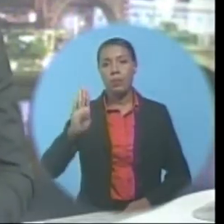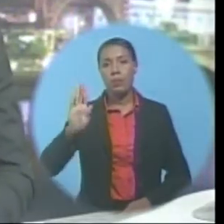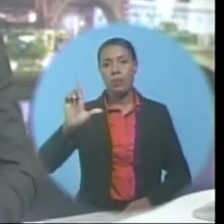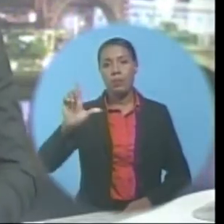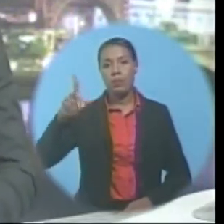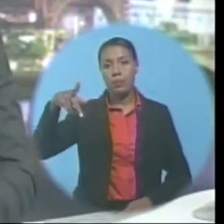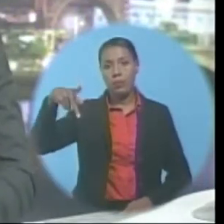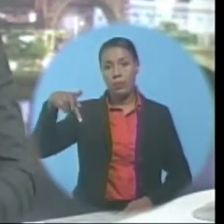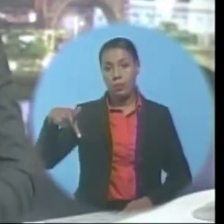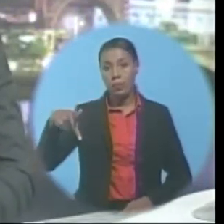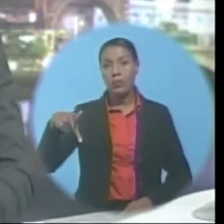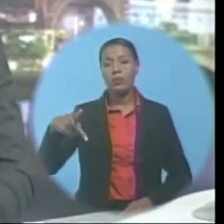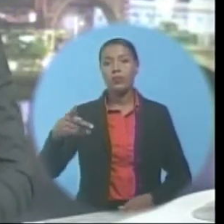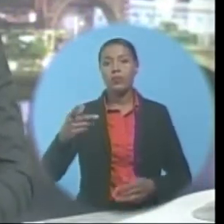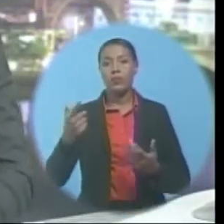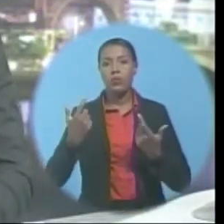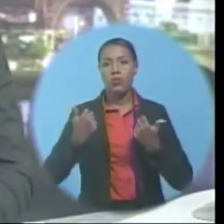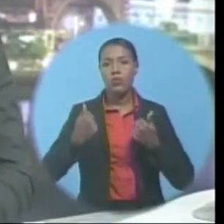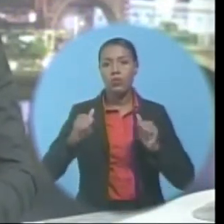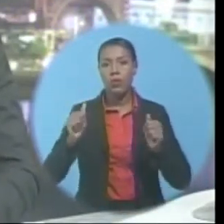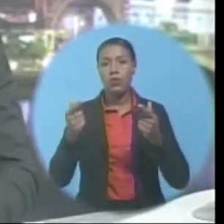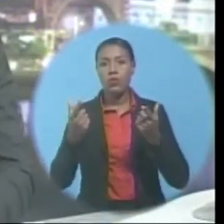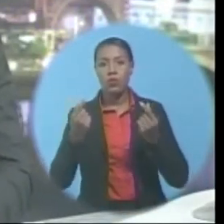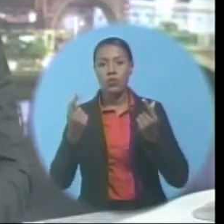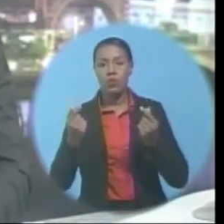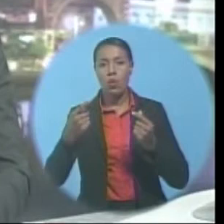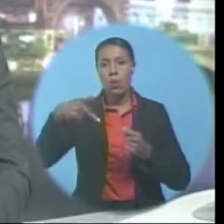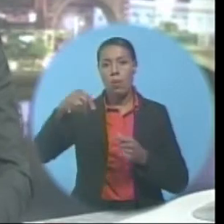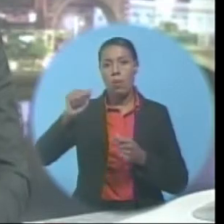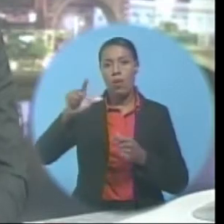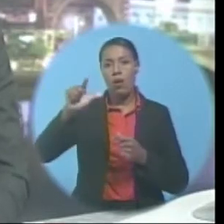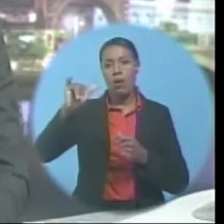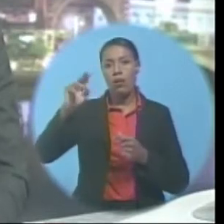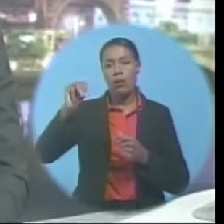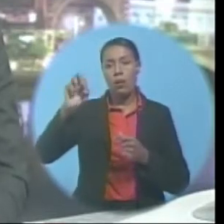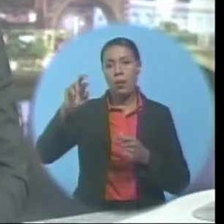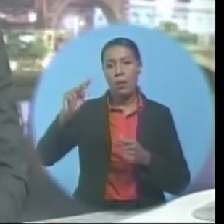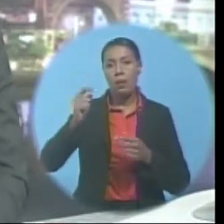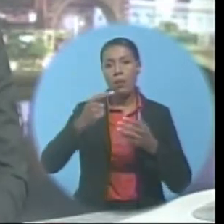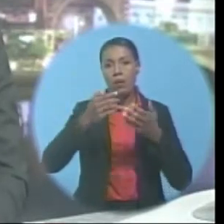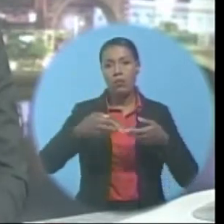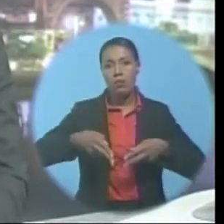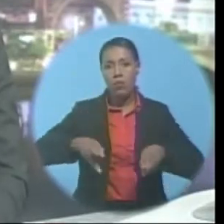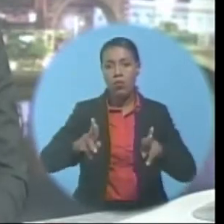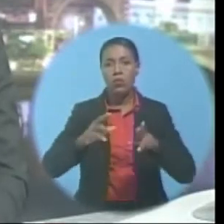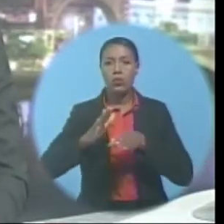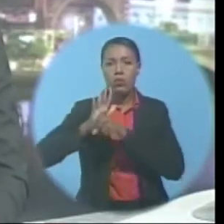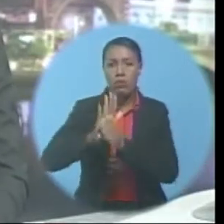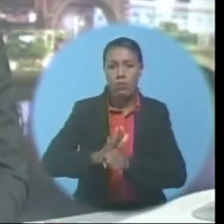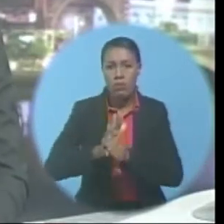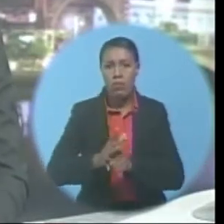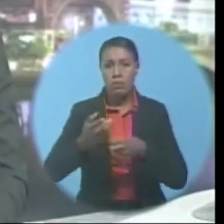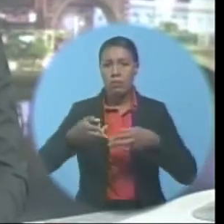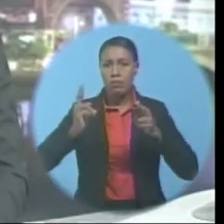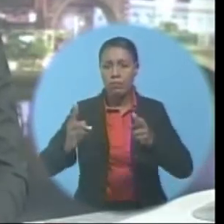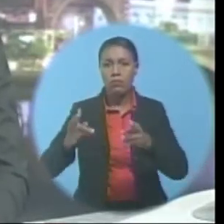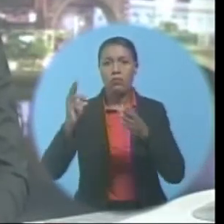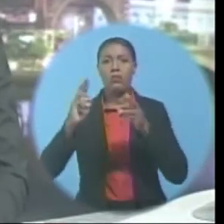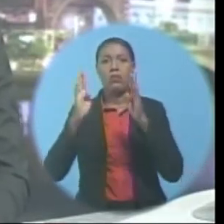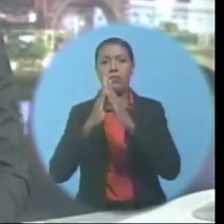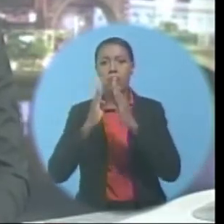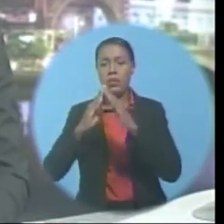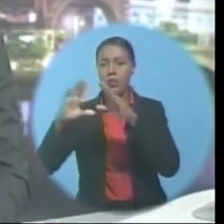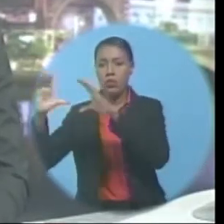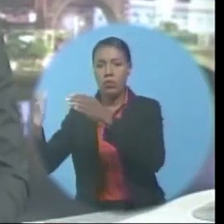The opposition Barbados Labour Party will seek to use the parliamentary process to press for an urgent meeting of the social